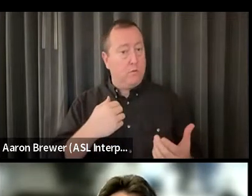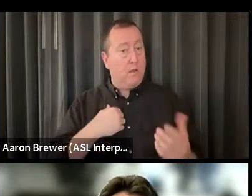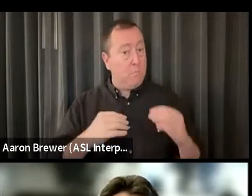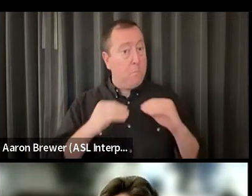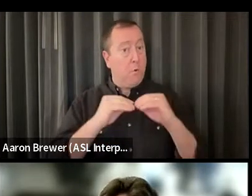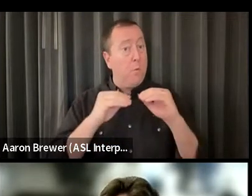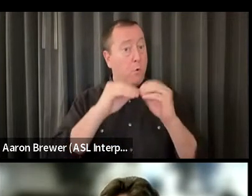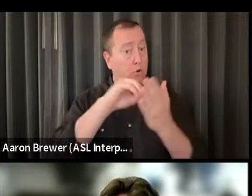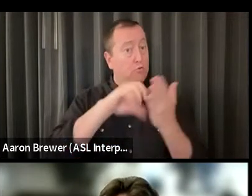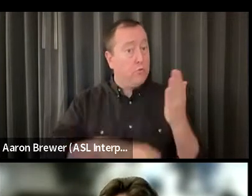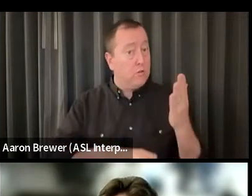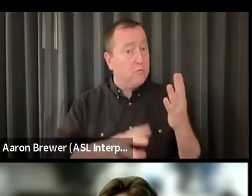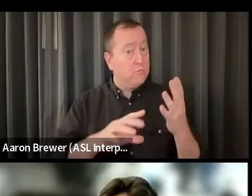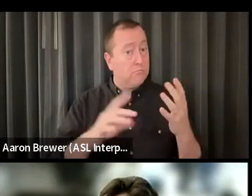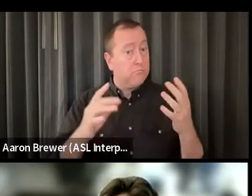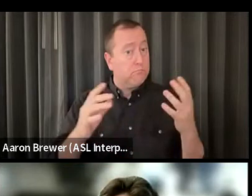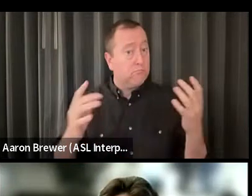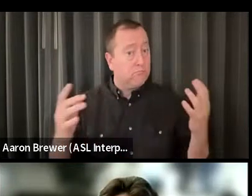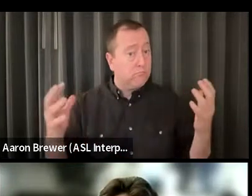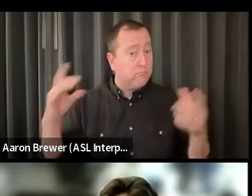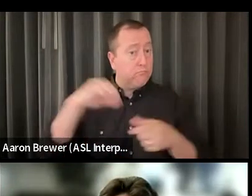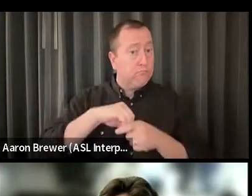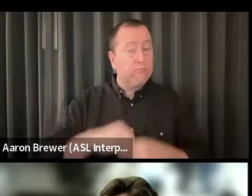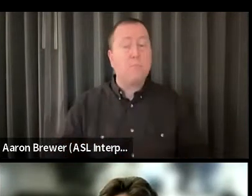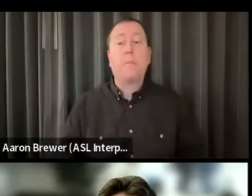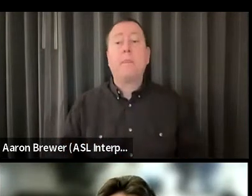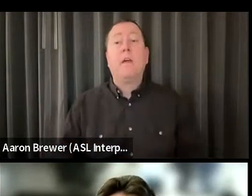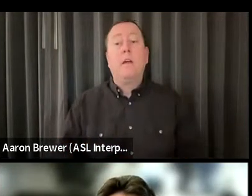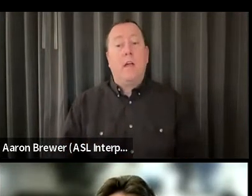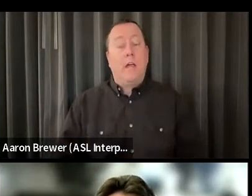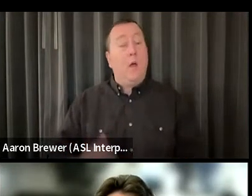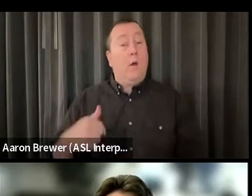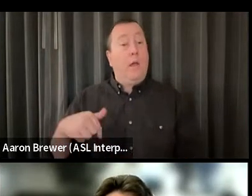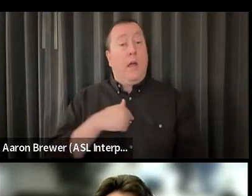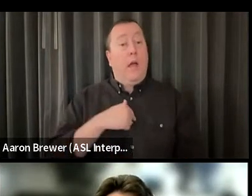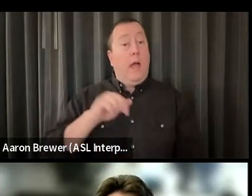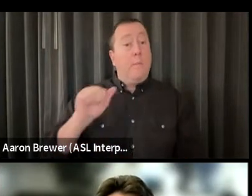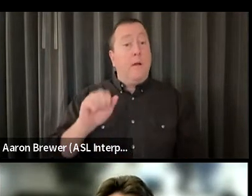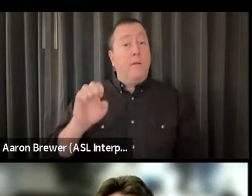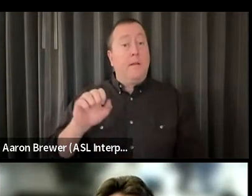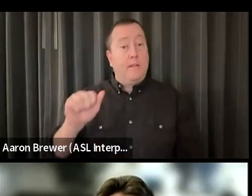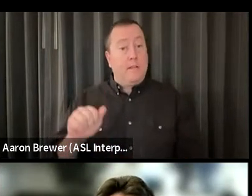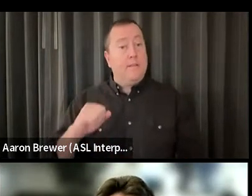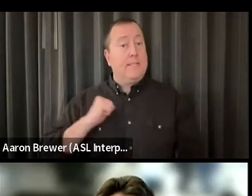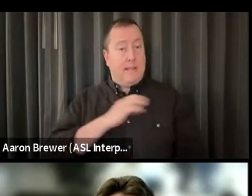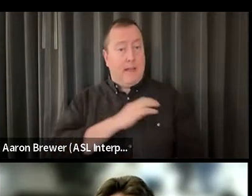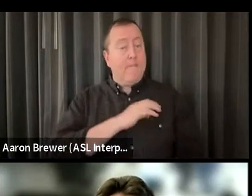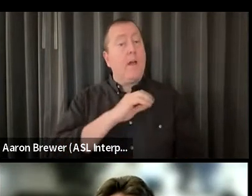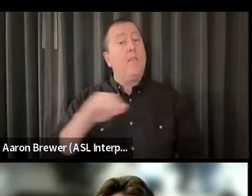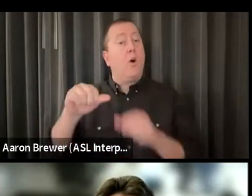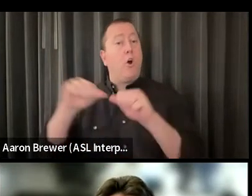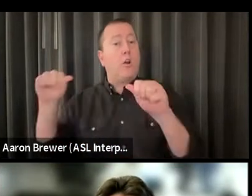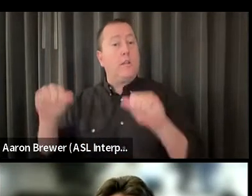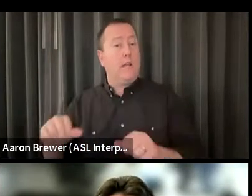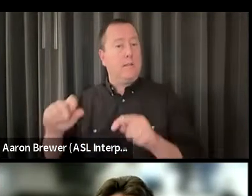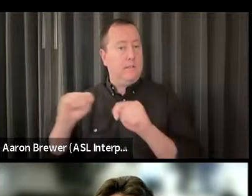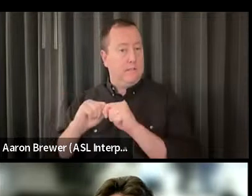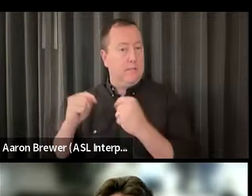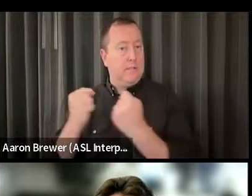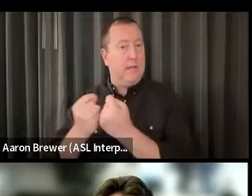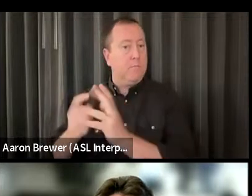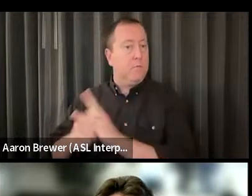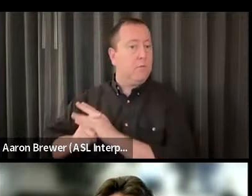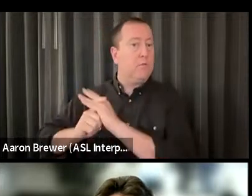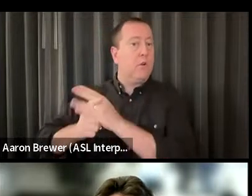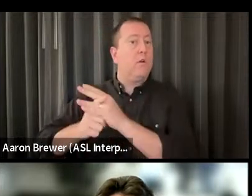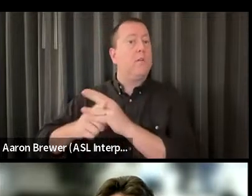district, Albert Einstein Academy staff and the architect team began the master planning